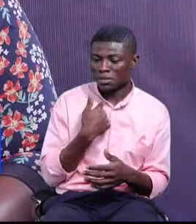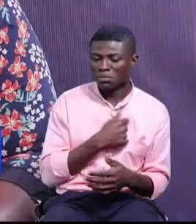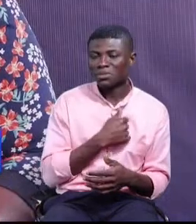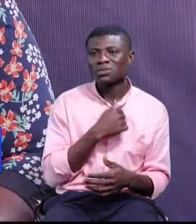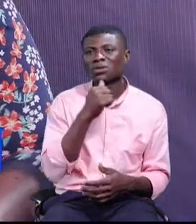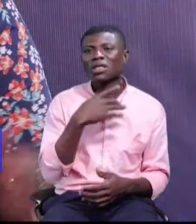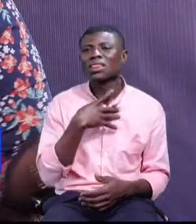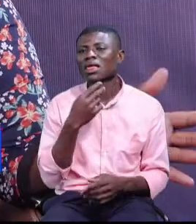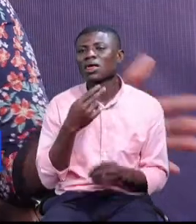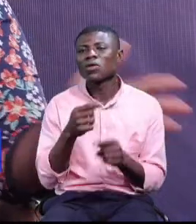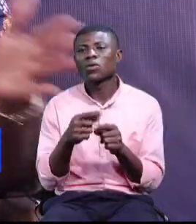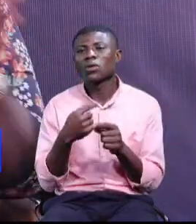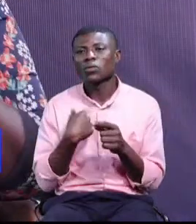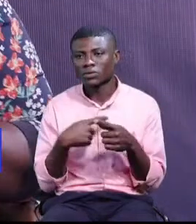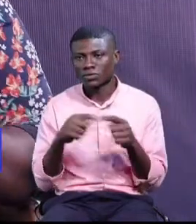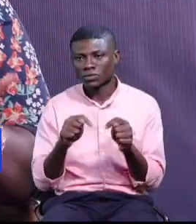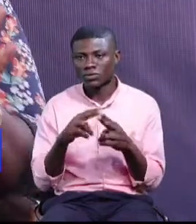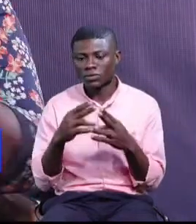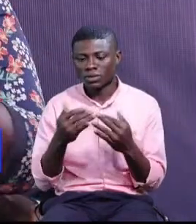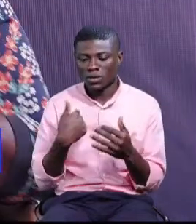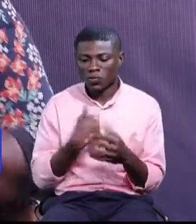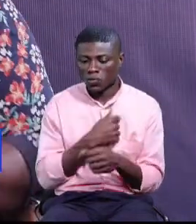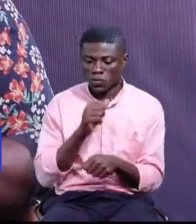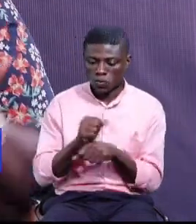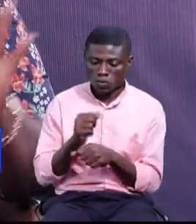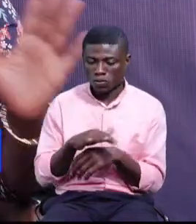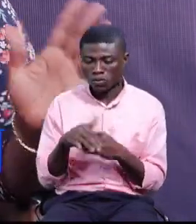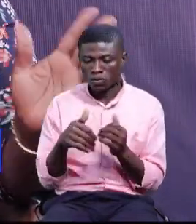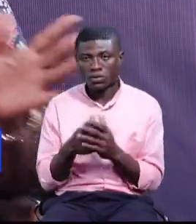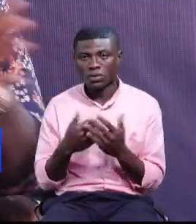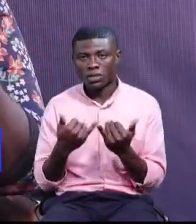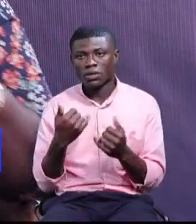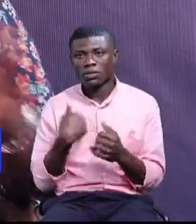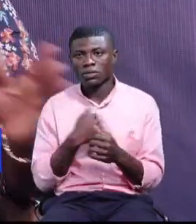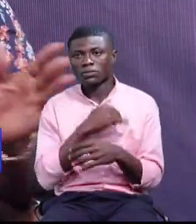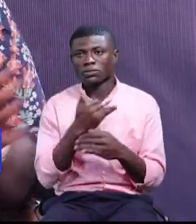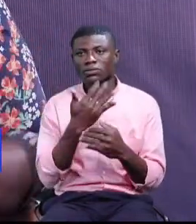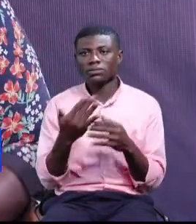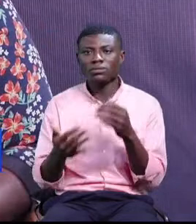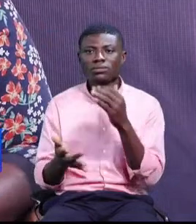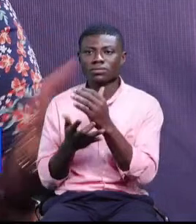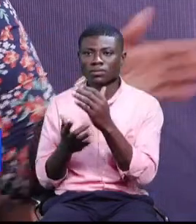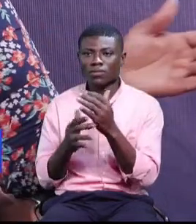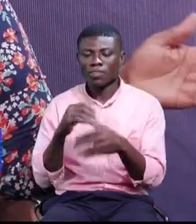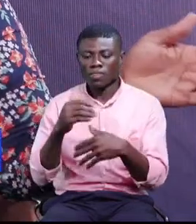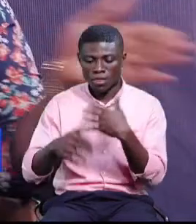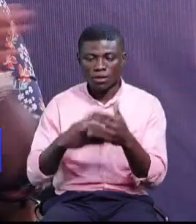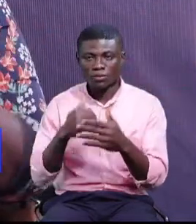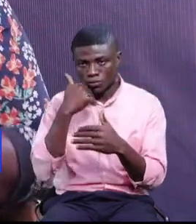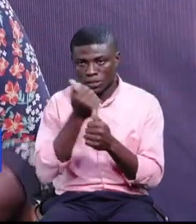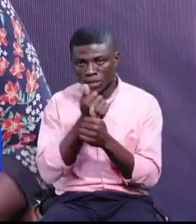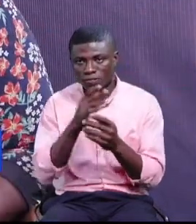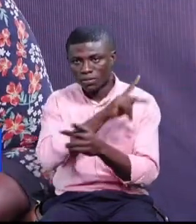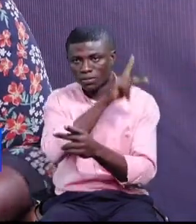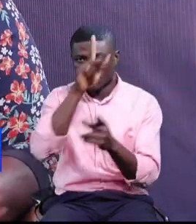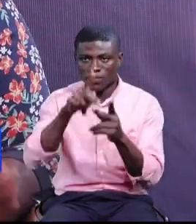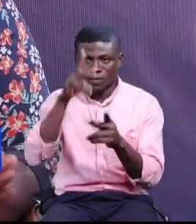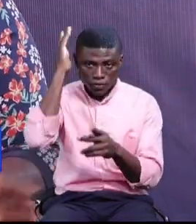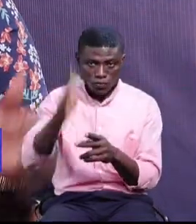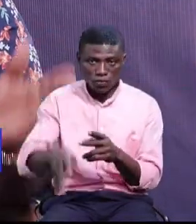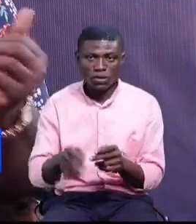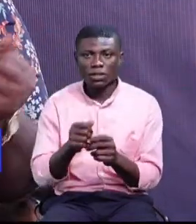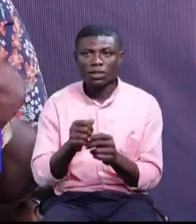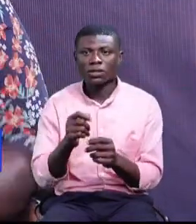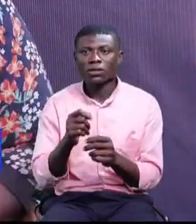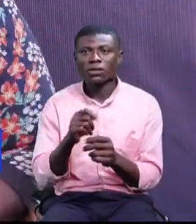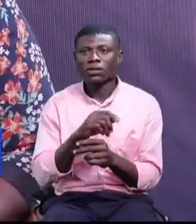now we are gathering all our data. Now we are going digital. So very soon we'll get every data at one place.